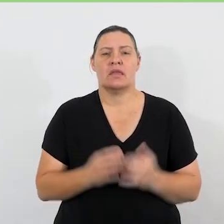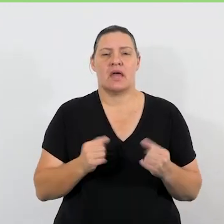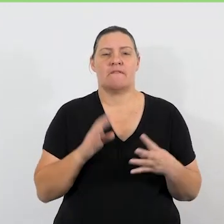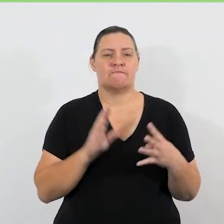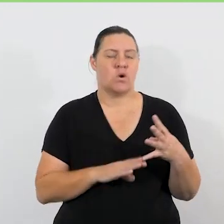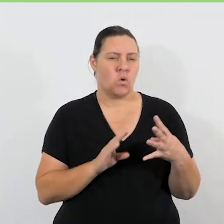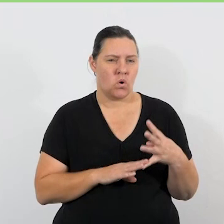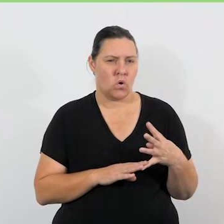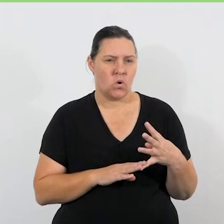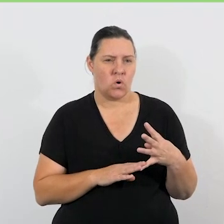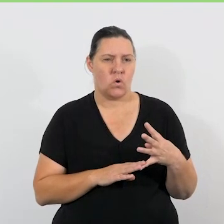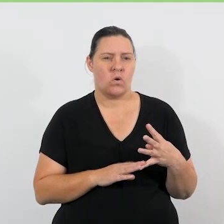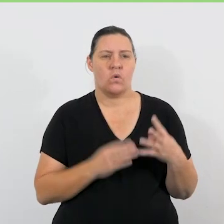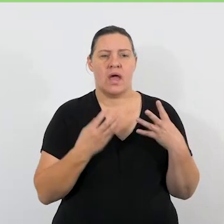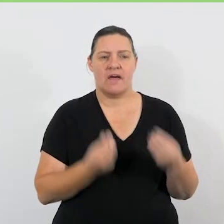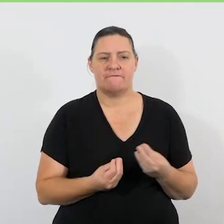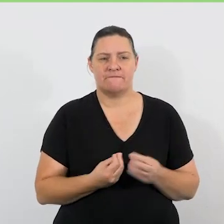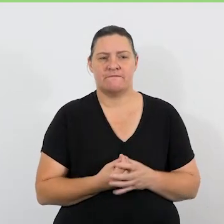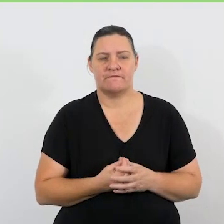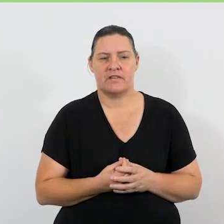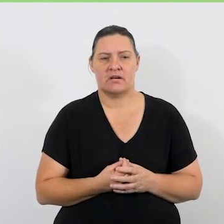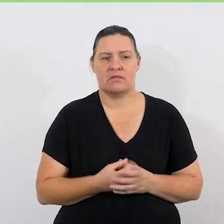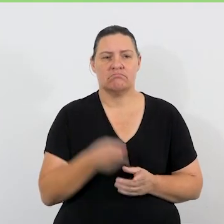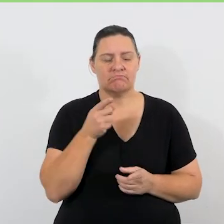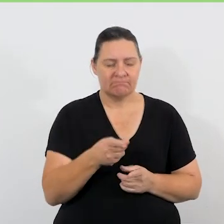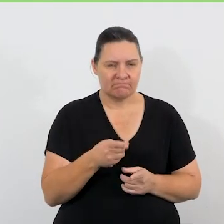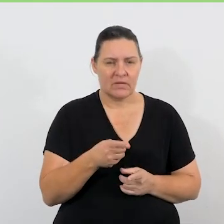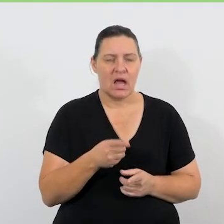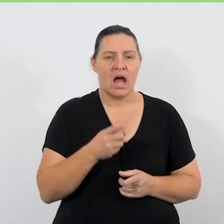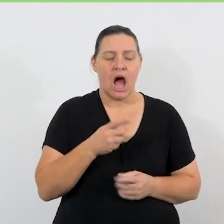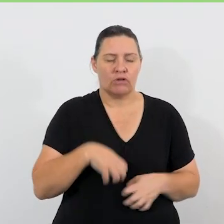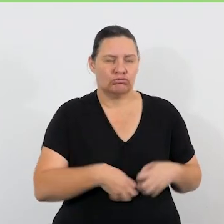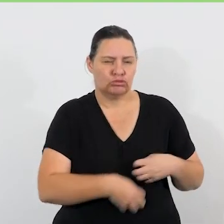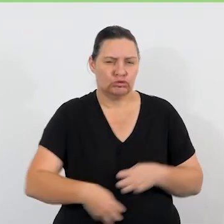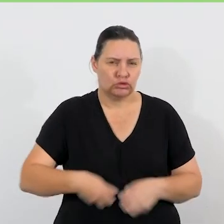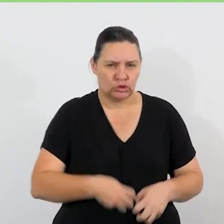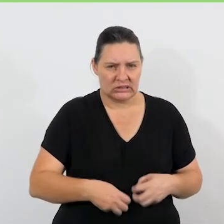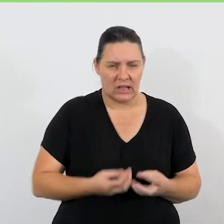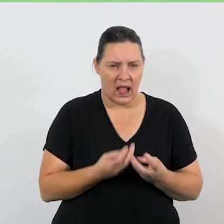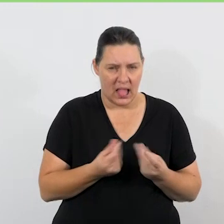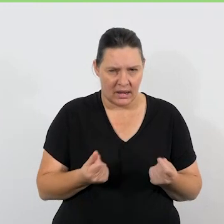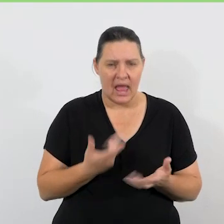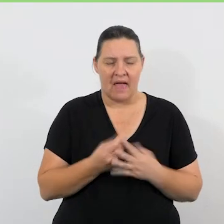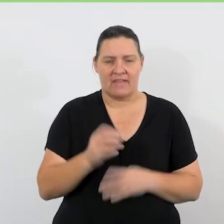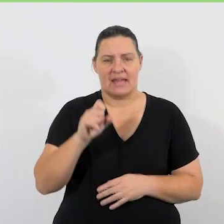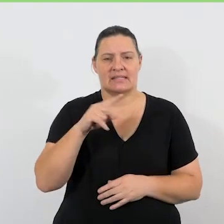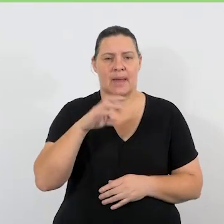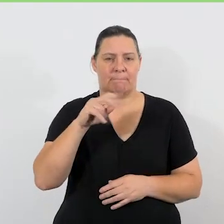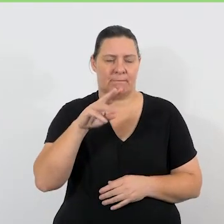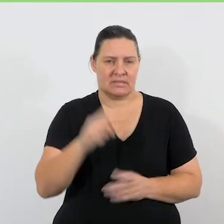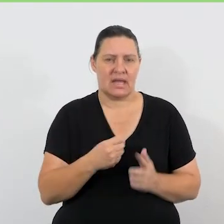Then number 4, we have, it has digestive juices containing enzymes